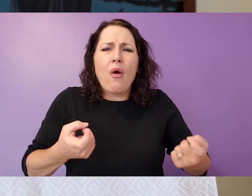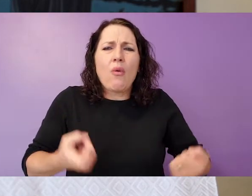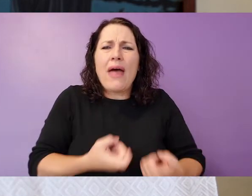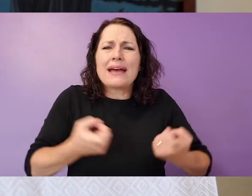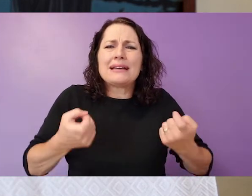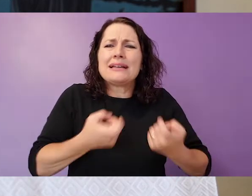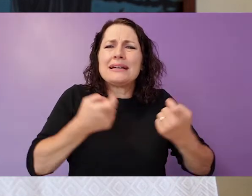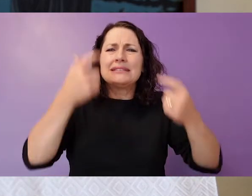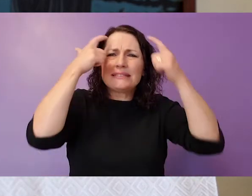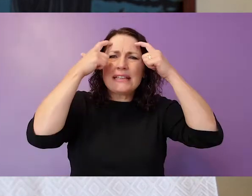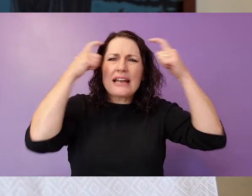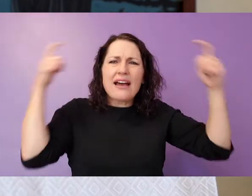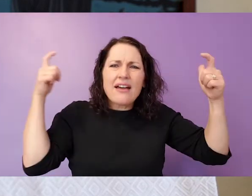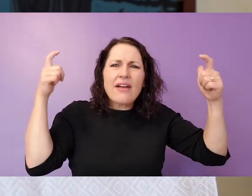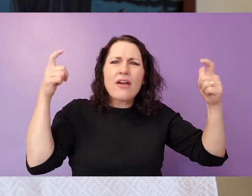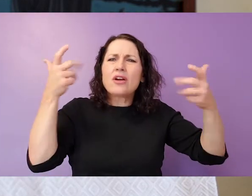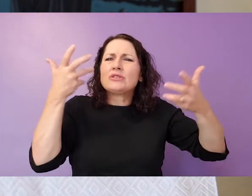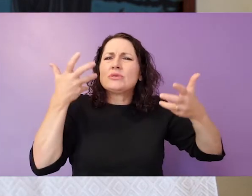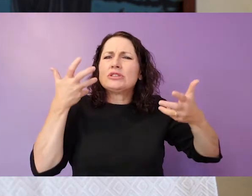our arrogance.